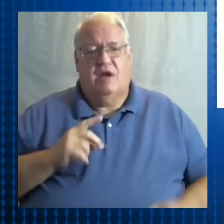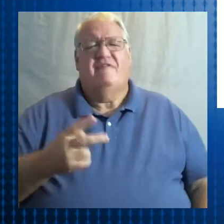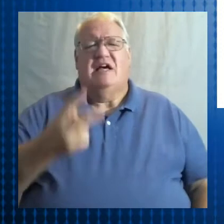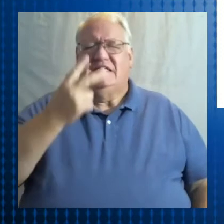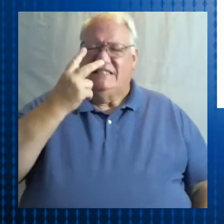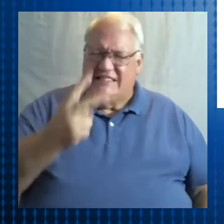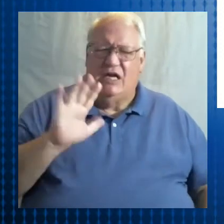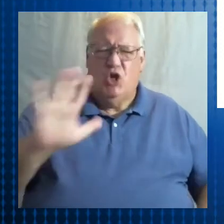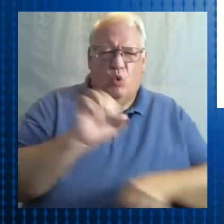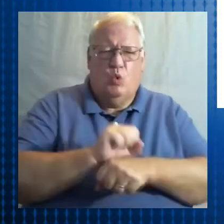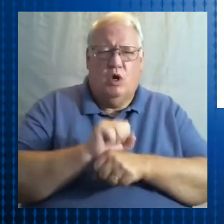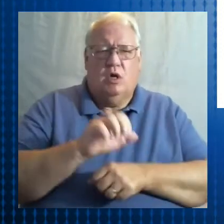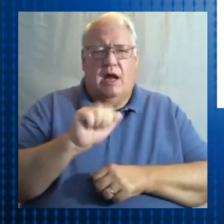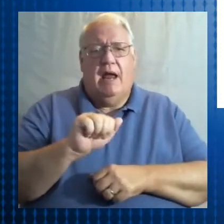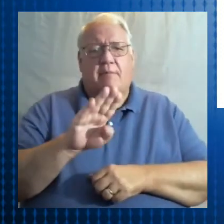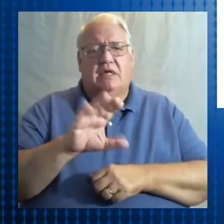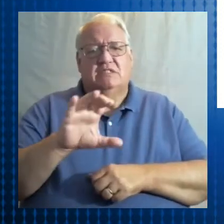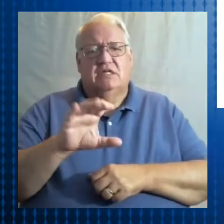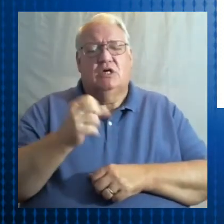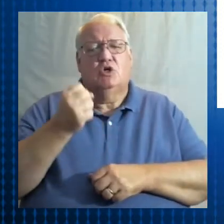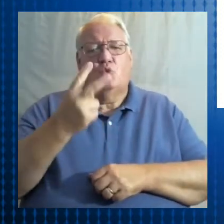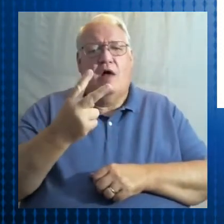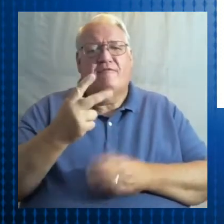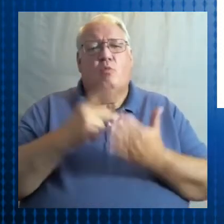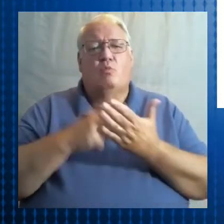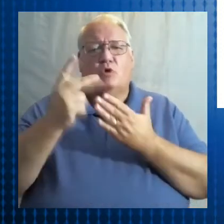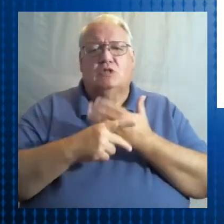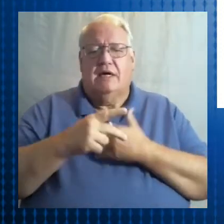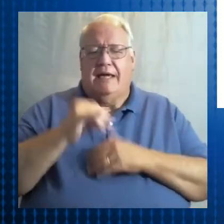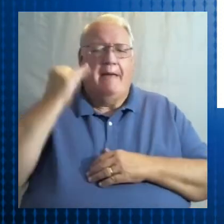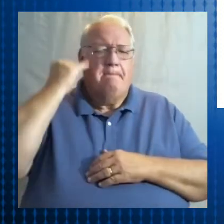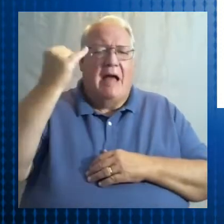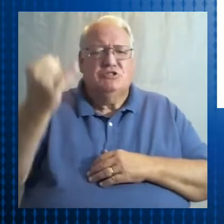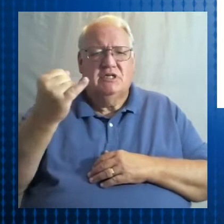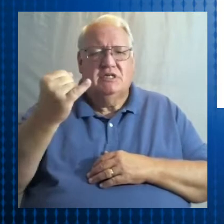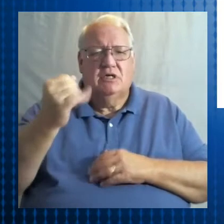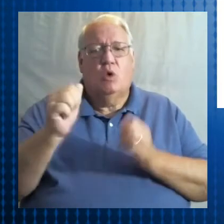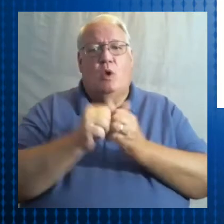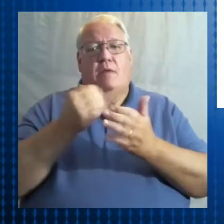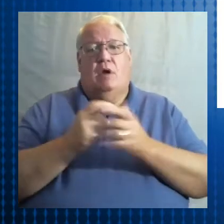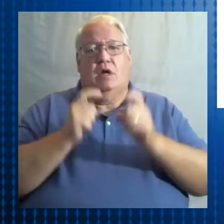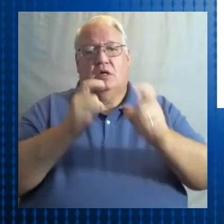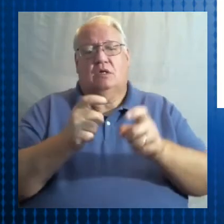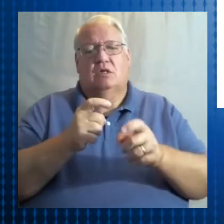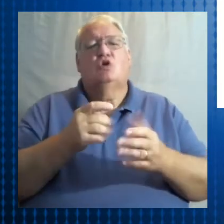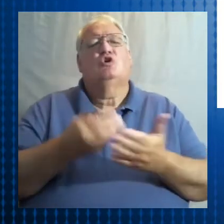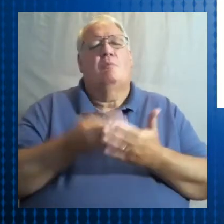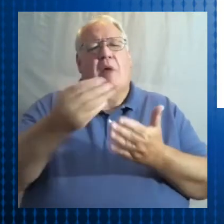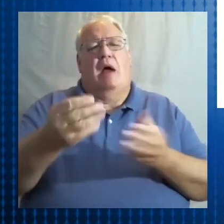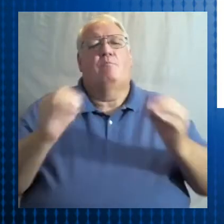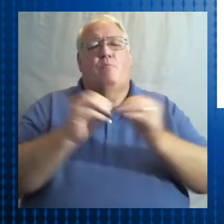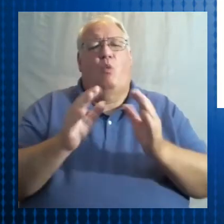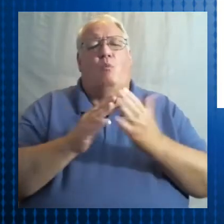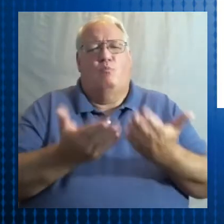with ABC 12's Project Imagination and with a grant it made to buy more books for her